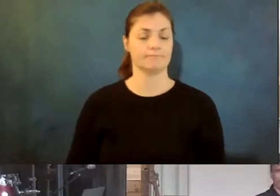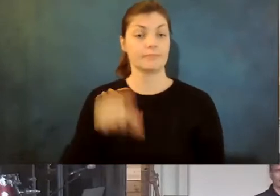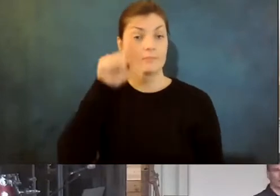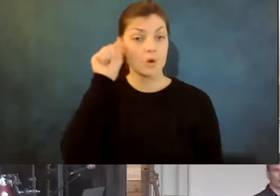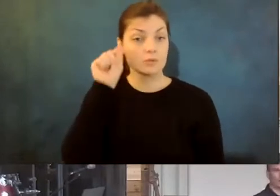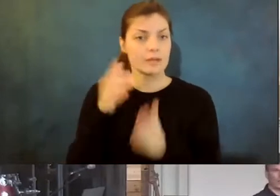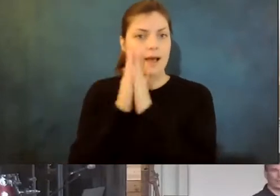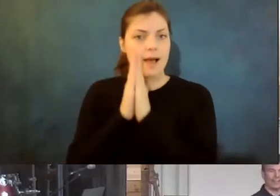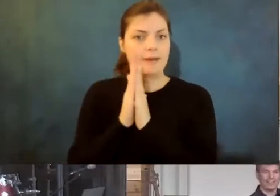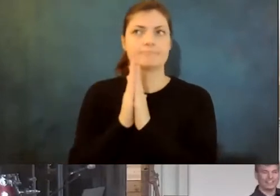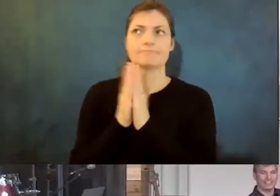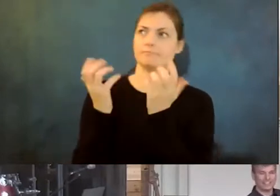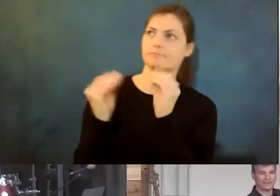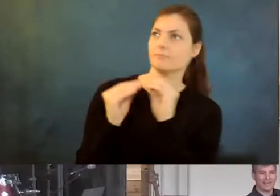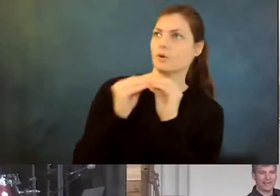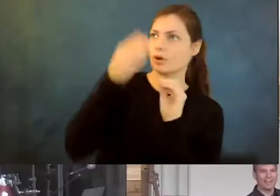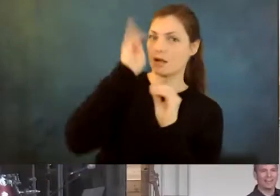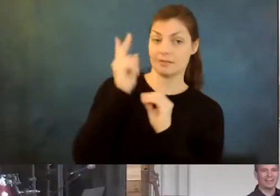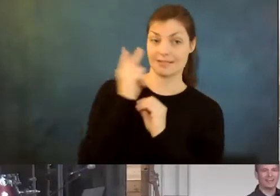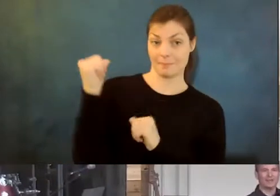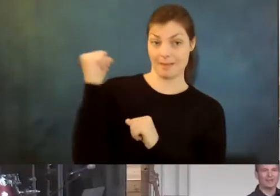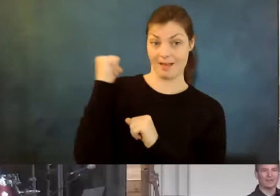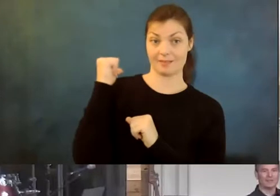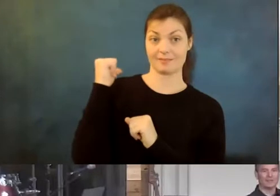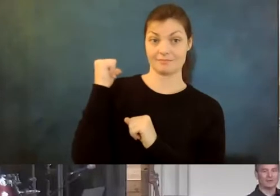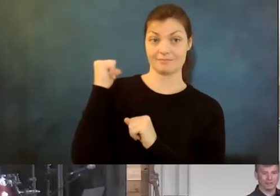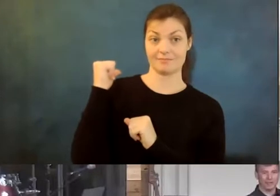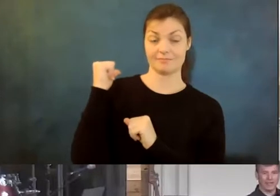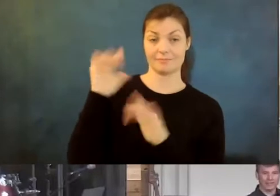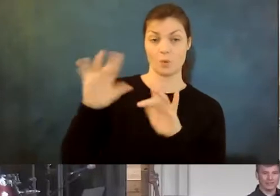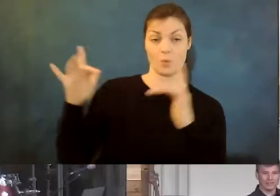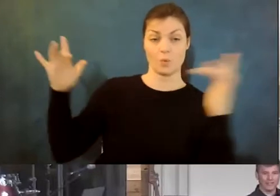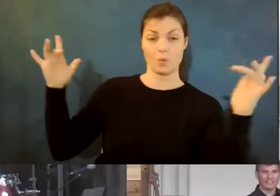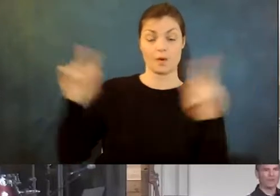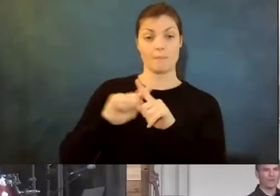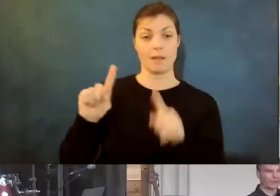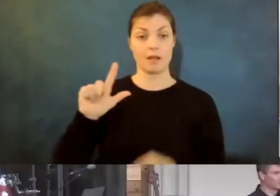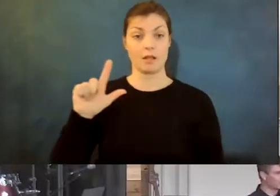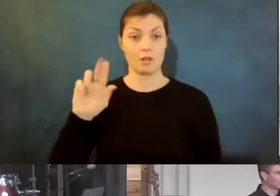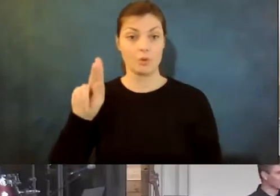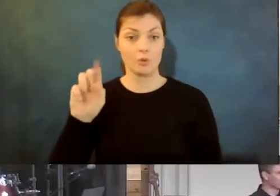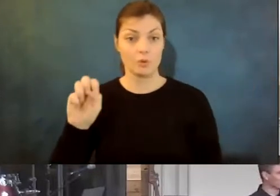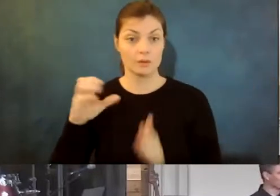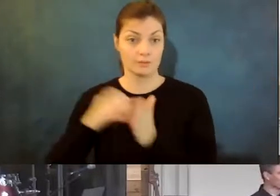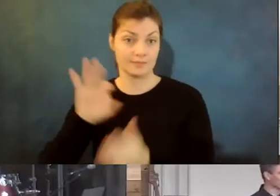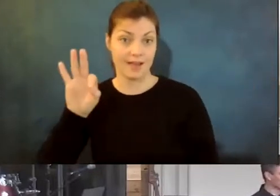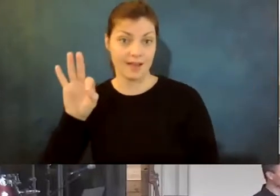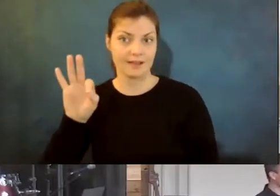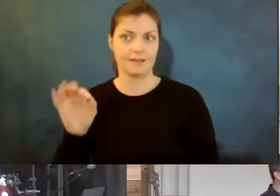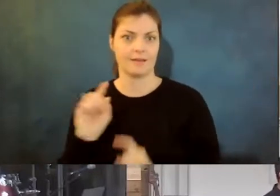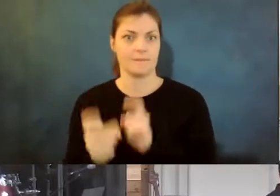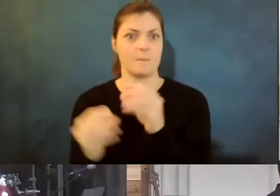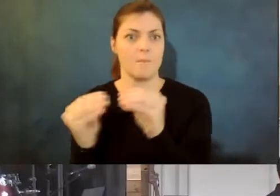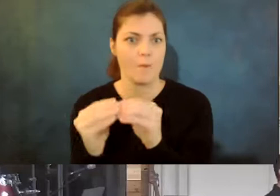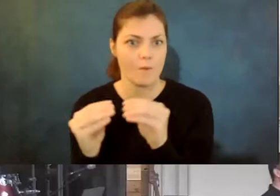Moses asked for more of God. He gets to see his back. But in Luke 9, he gets even more. Because he's